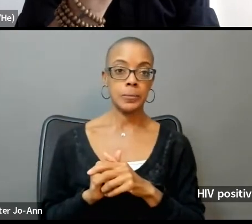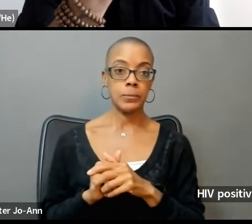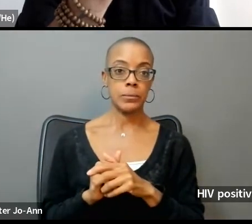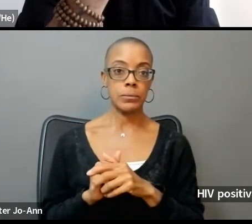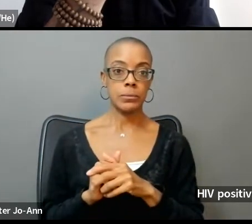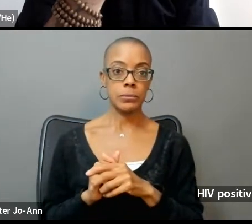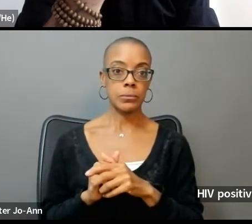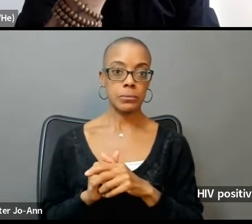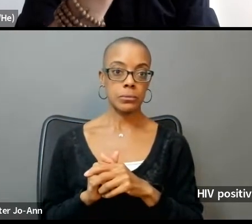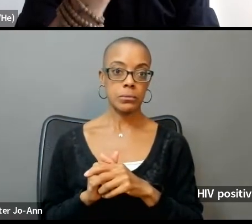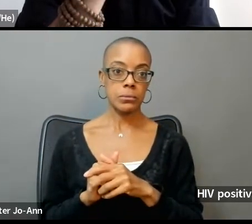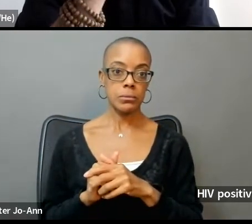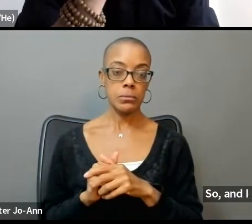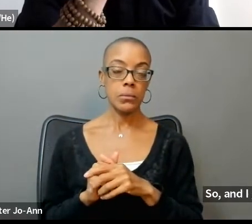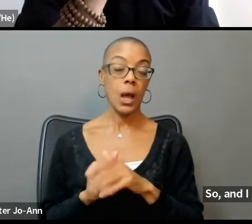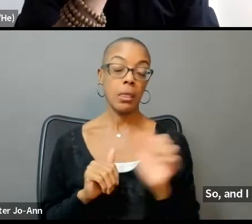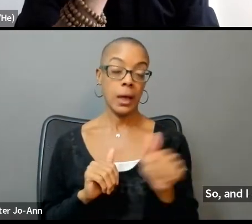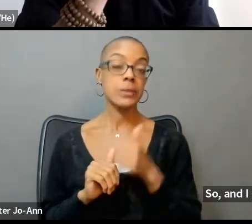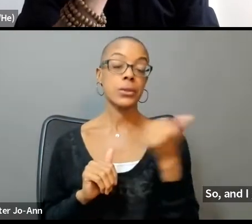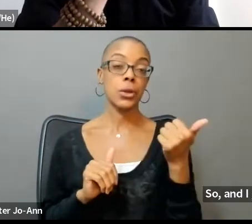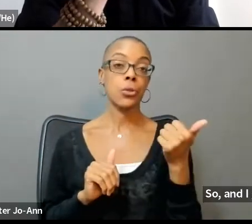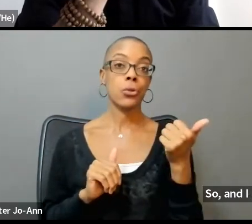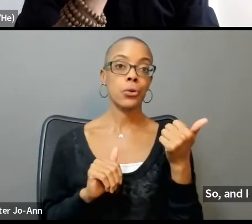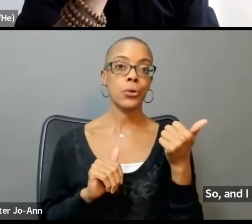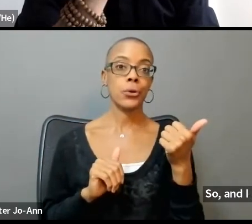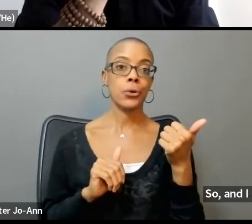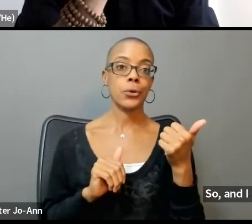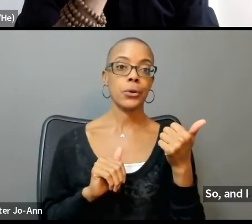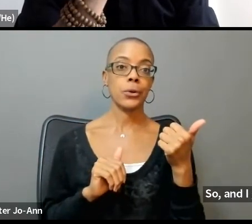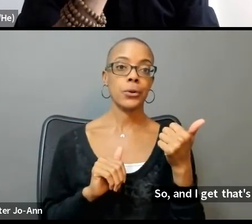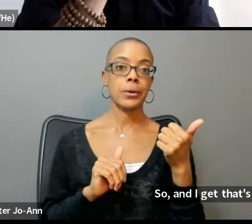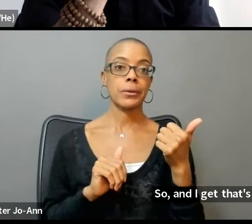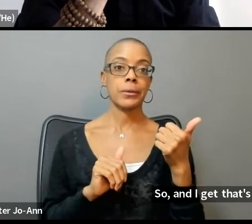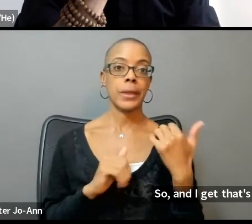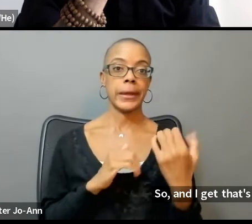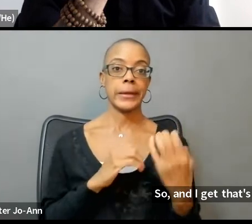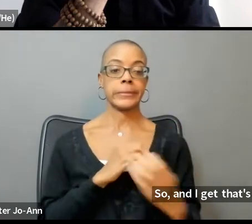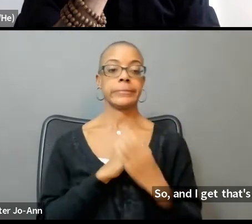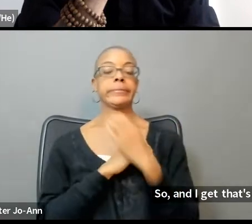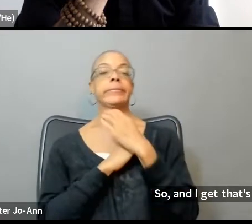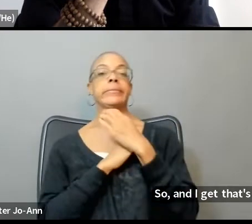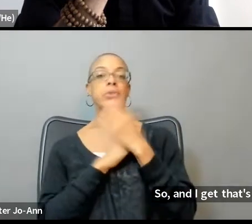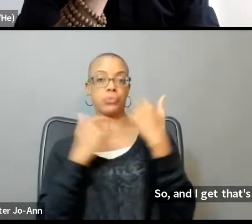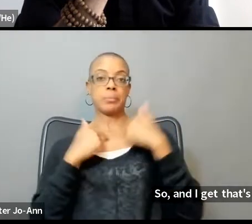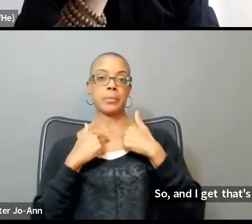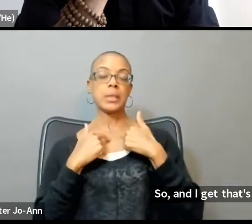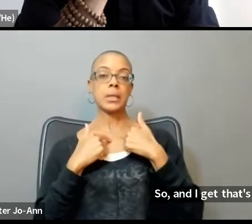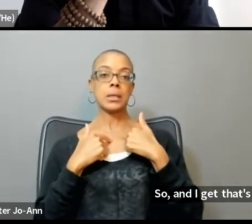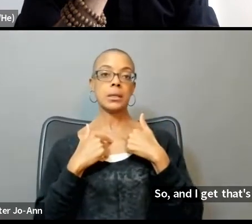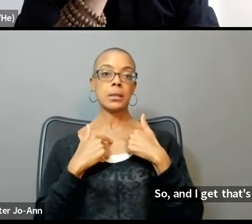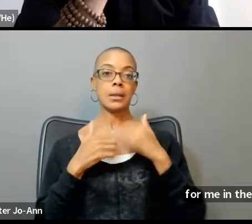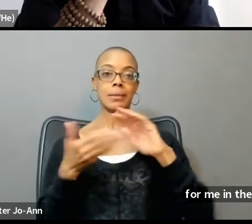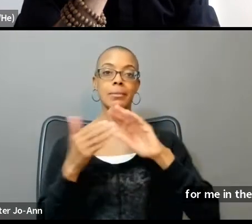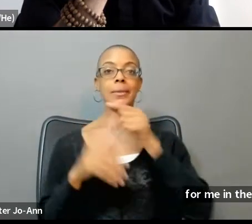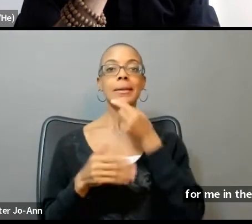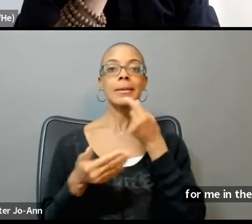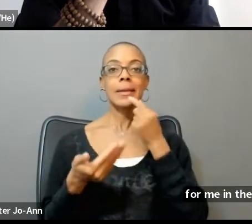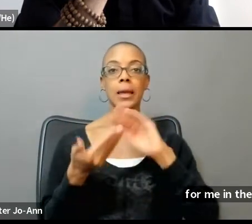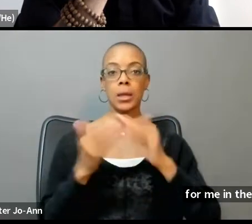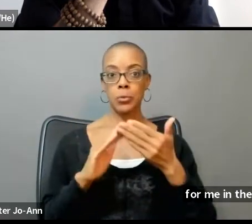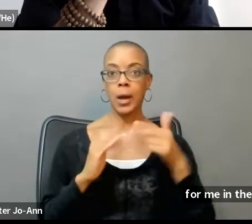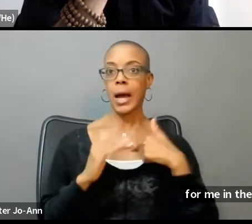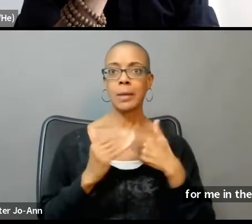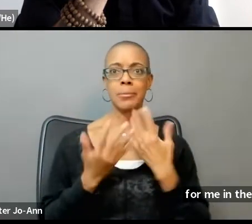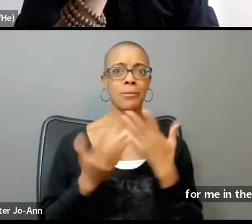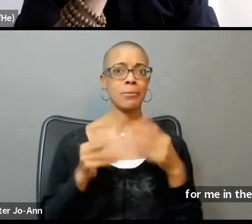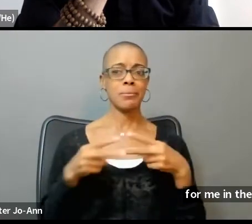And I get, that's another thing, the other pushback for me in the village, Ryan, is that like I've been very open and out about my